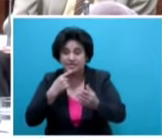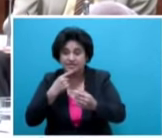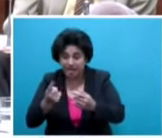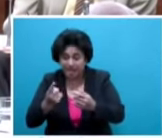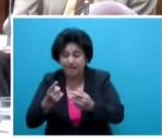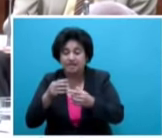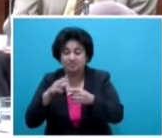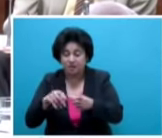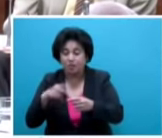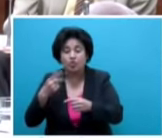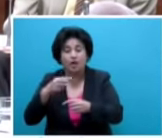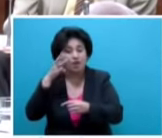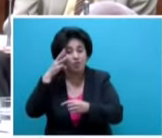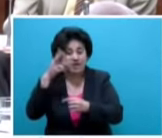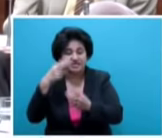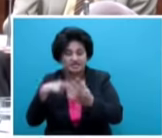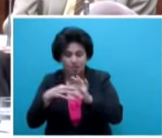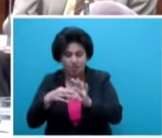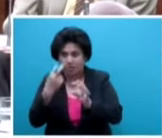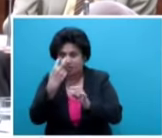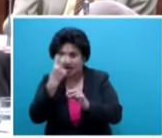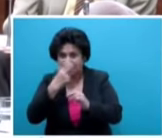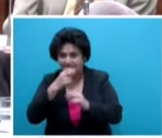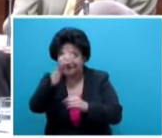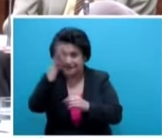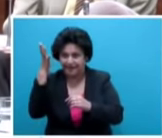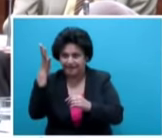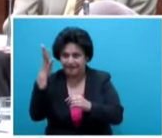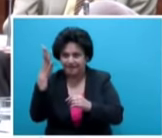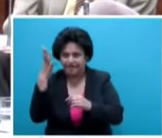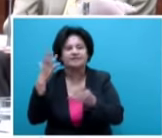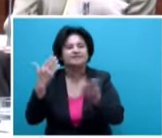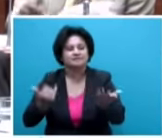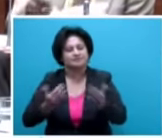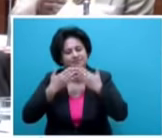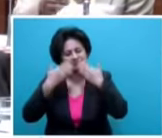in their own eyes and clever in their own sight. Thank you, Mr. Speaker.